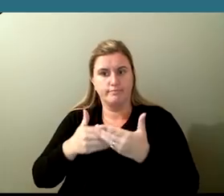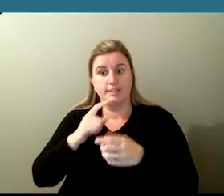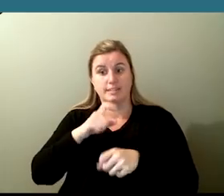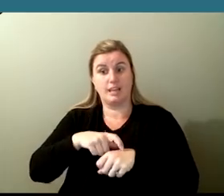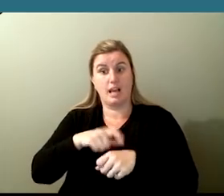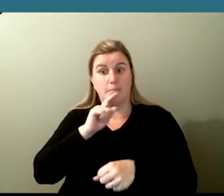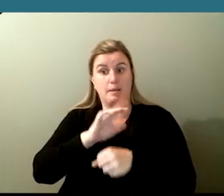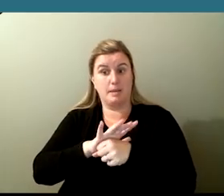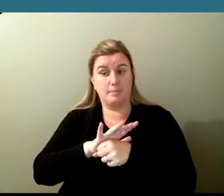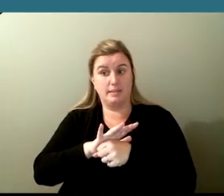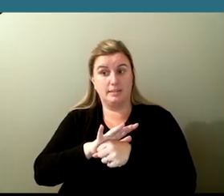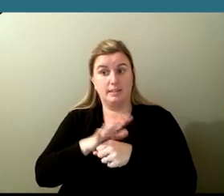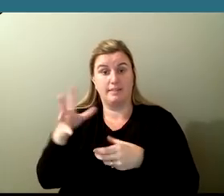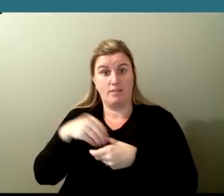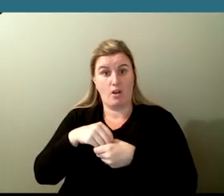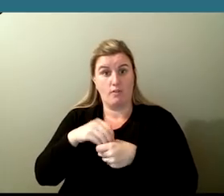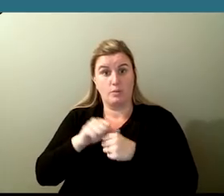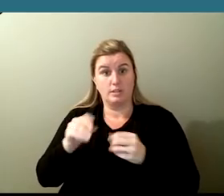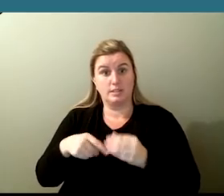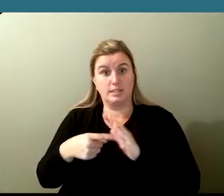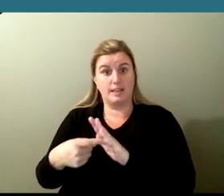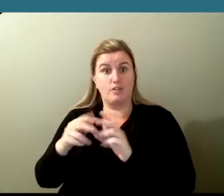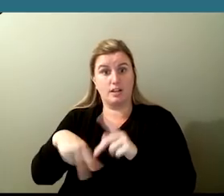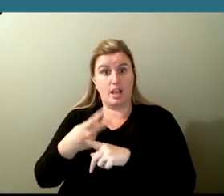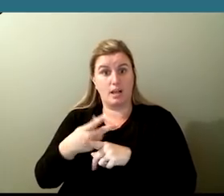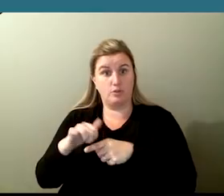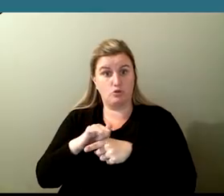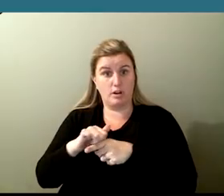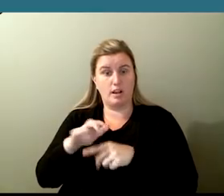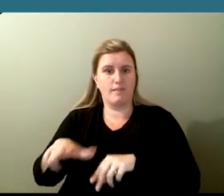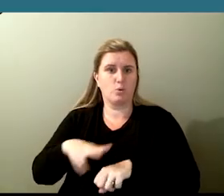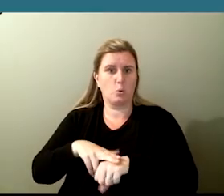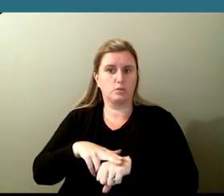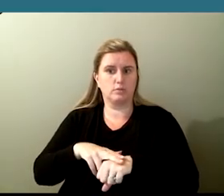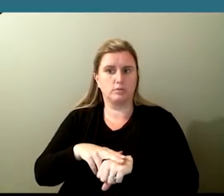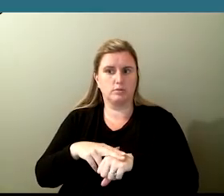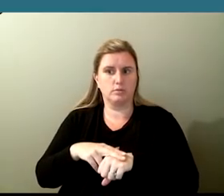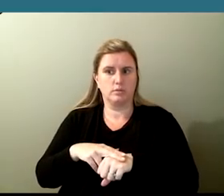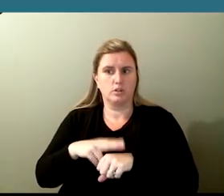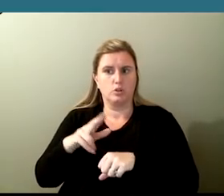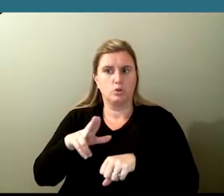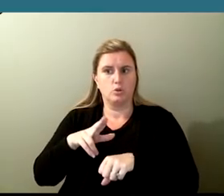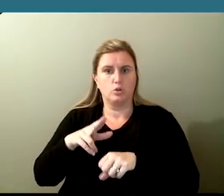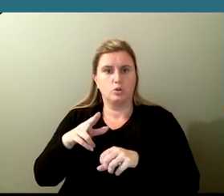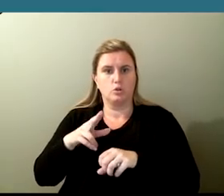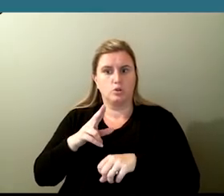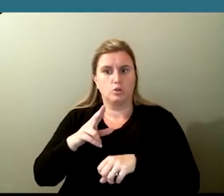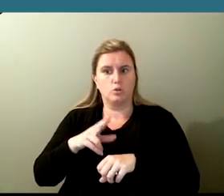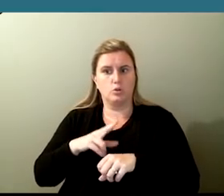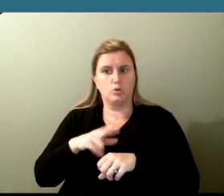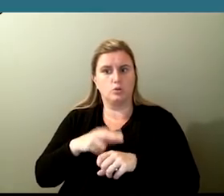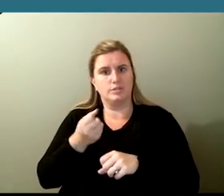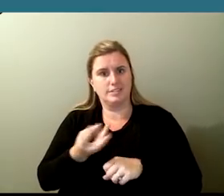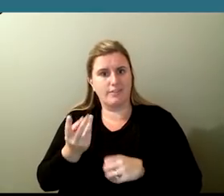commitment involved in the delivery of these kinds of trainings, of course, usually includes